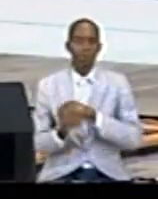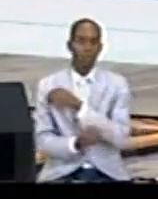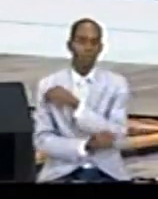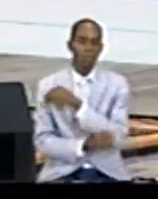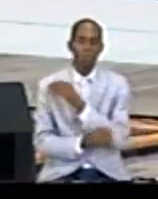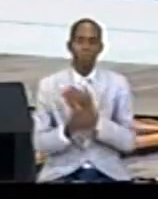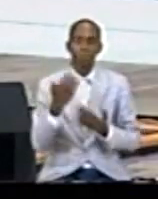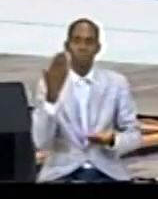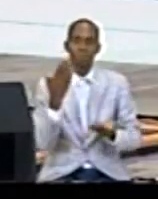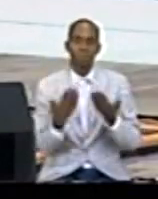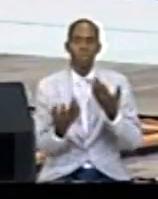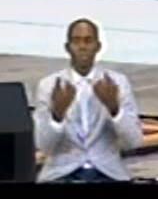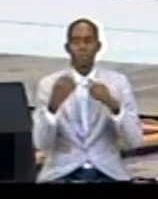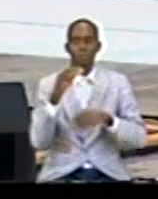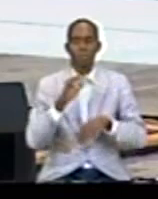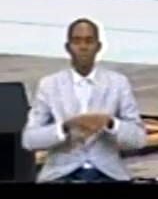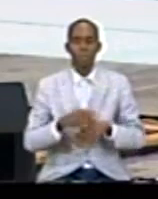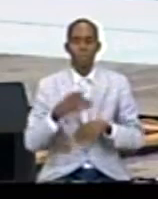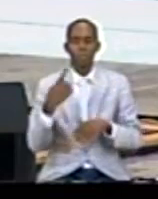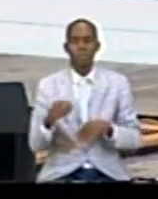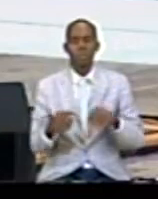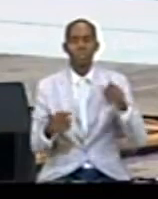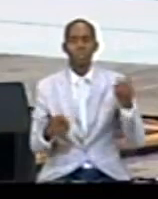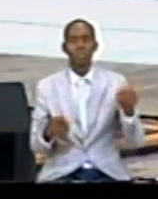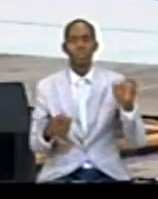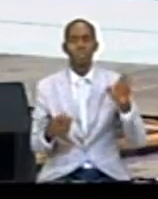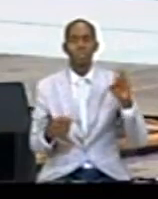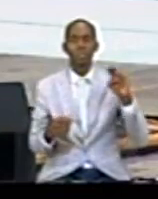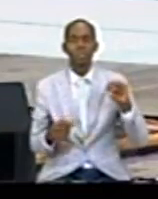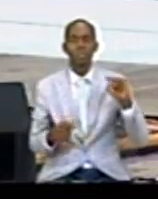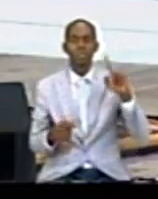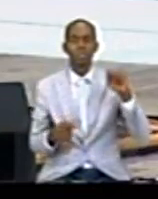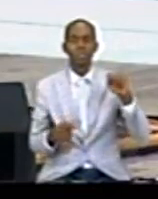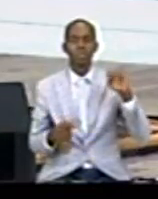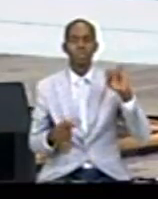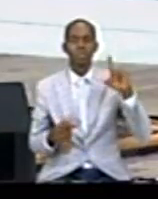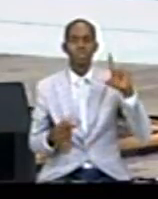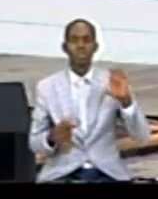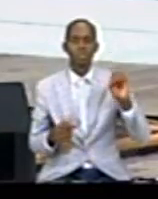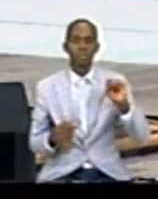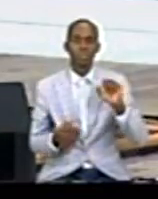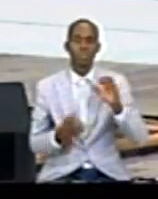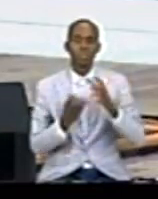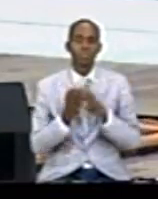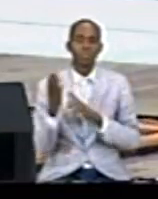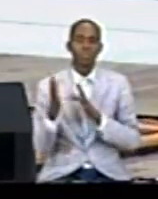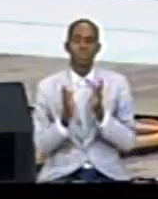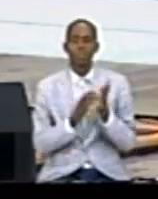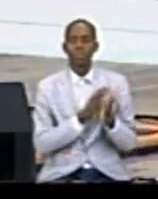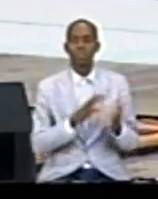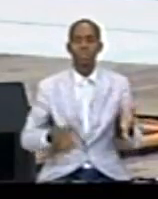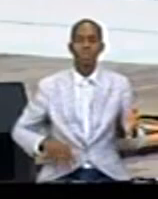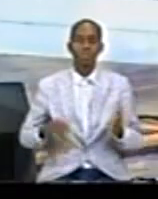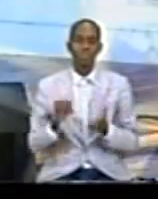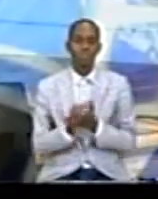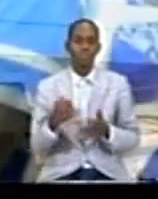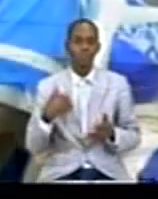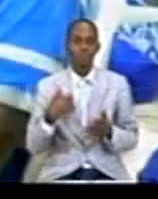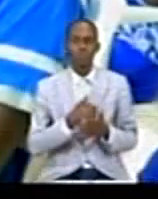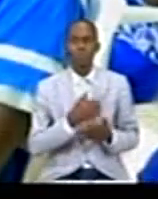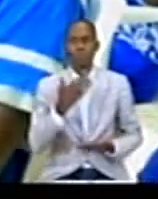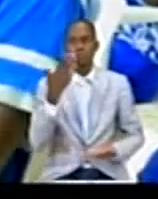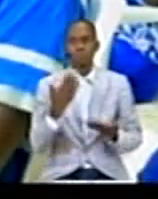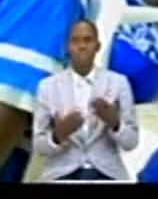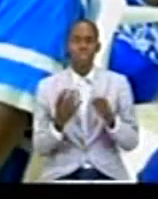might come on the Gentiles through Jesus Christ, that we might receive